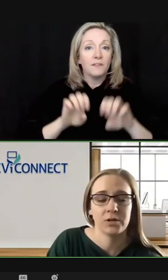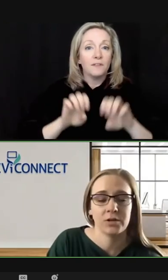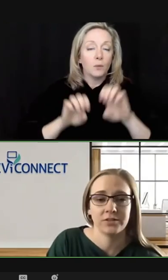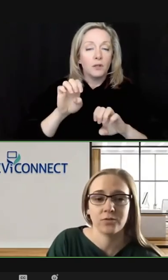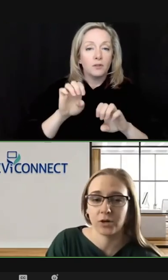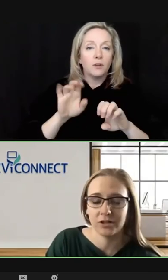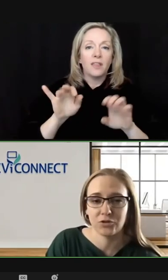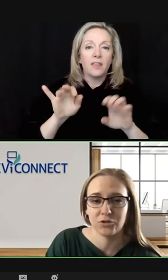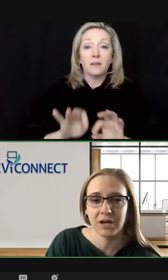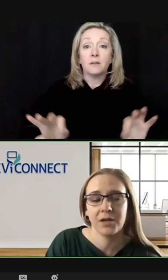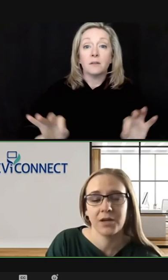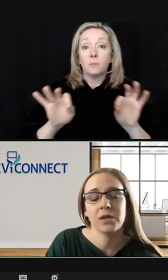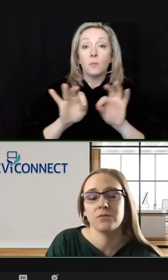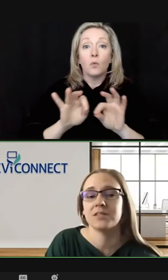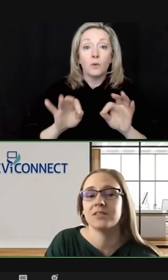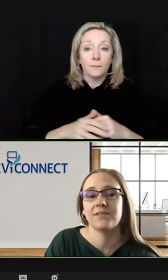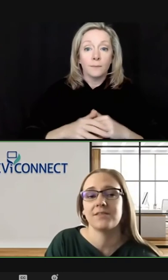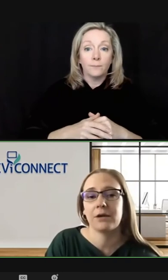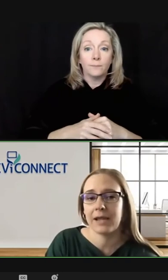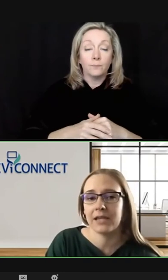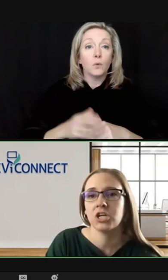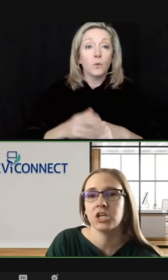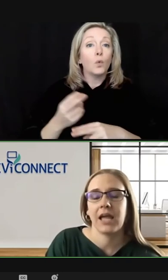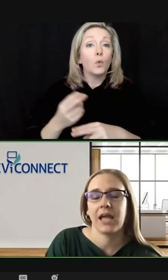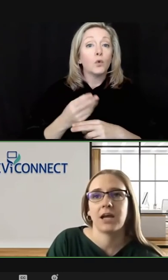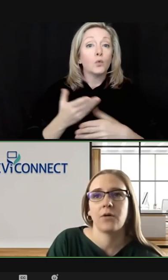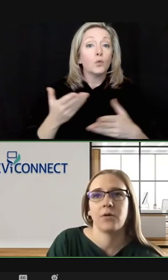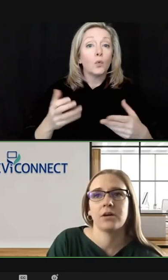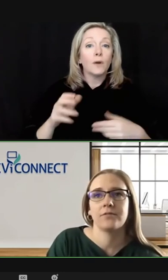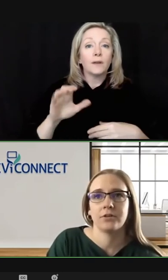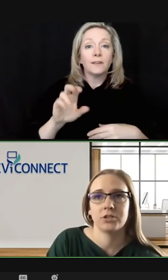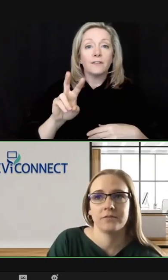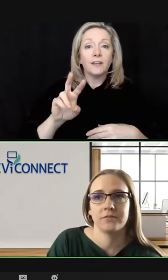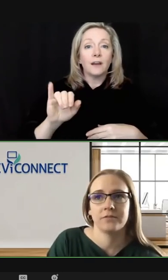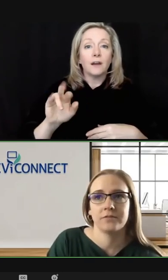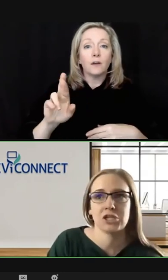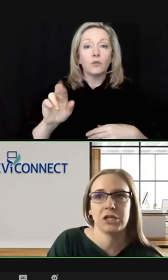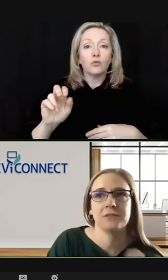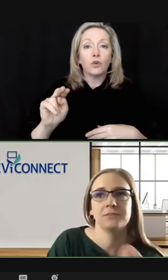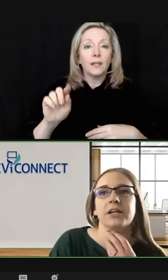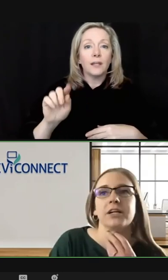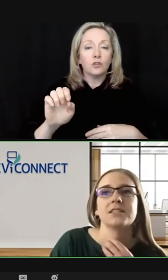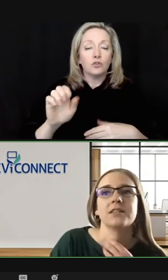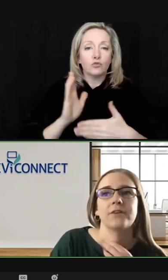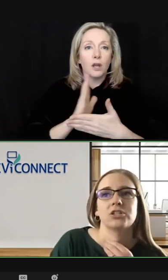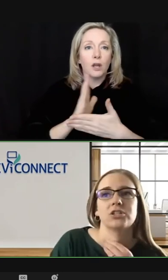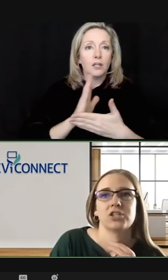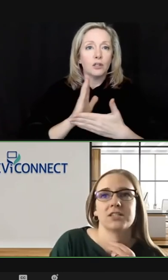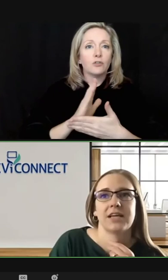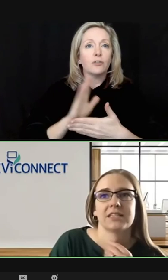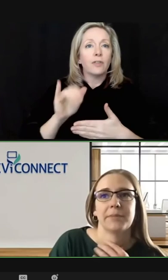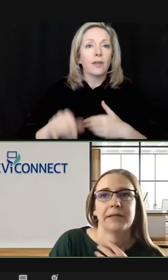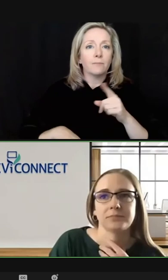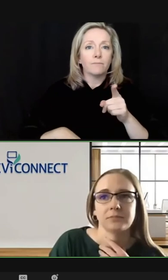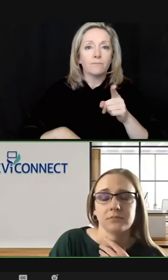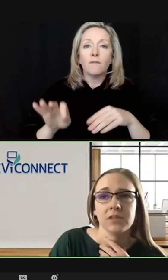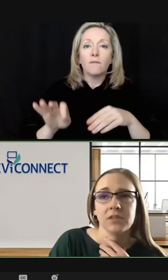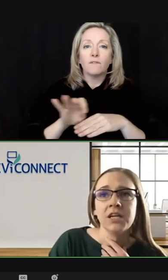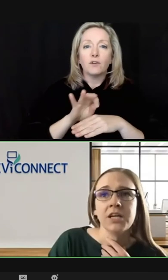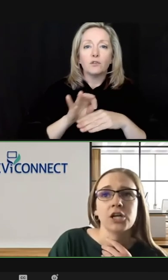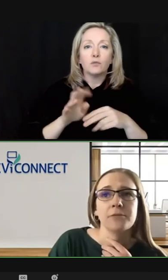In our world of cortical visual impairment, we use the Cvi Range as our functional vision evaluation. Here it is, the functional vision